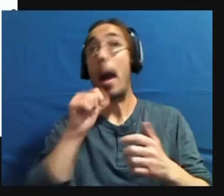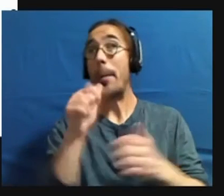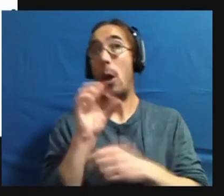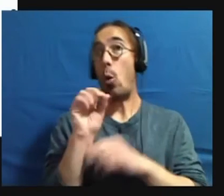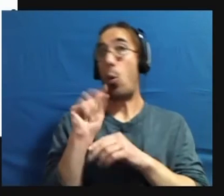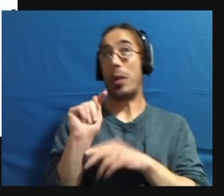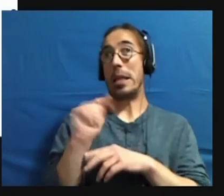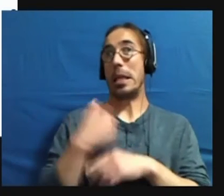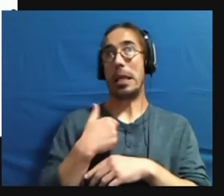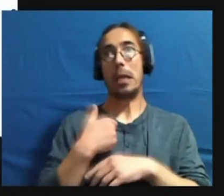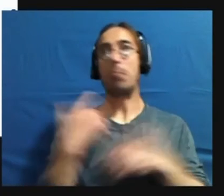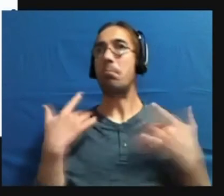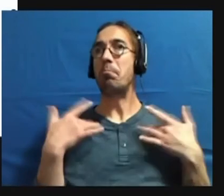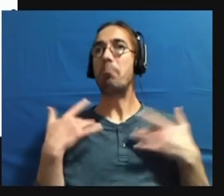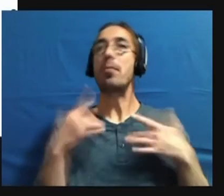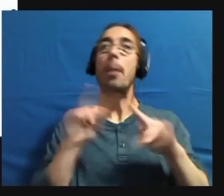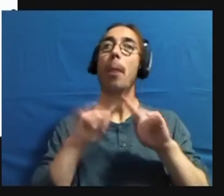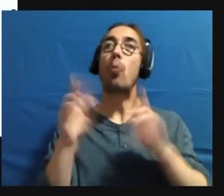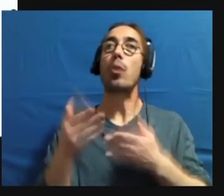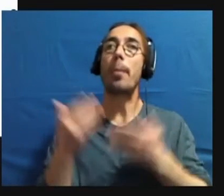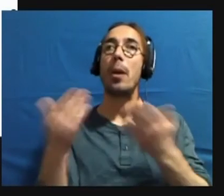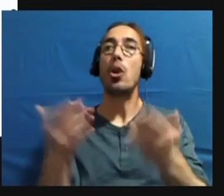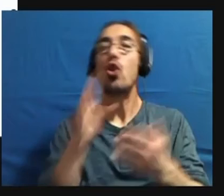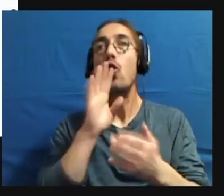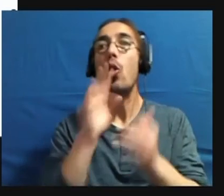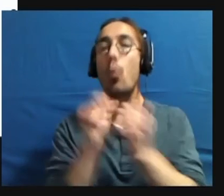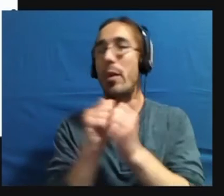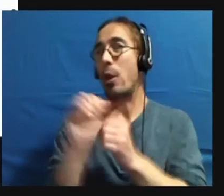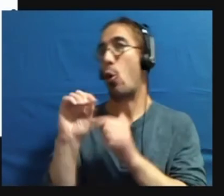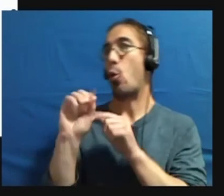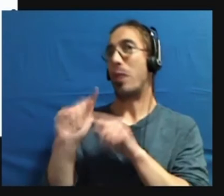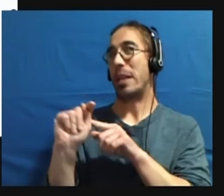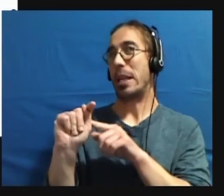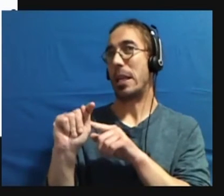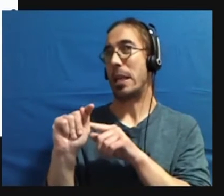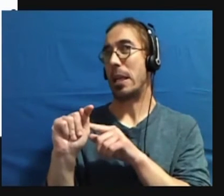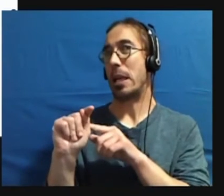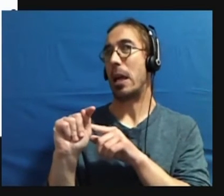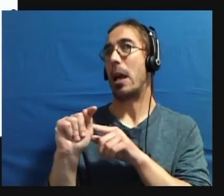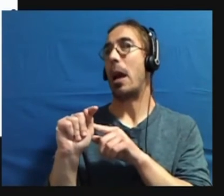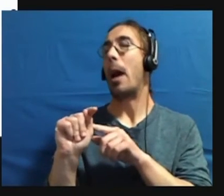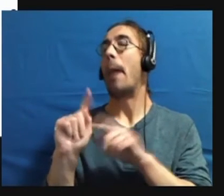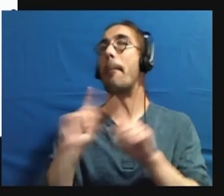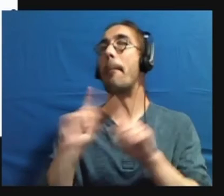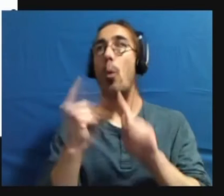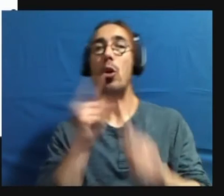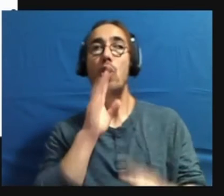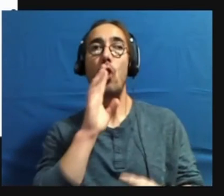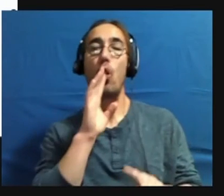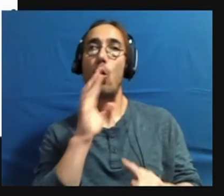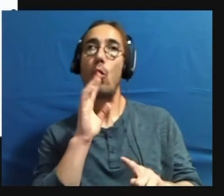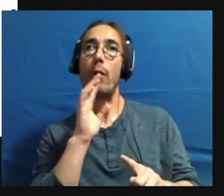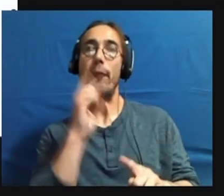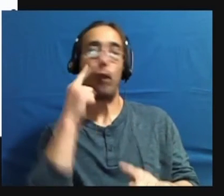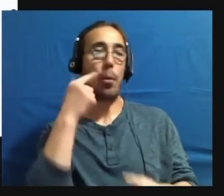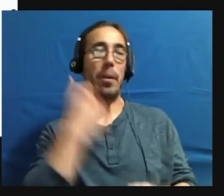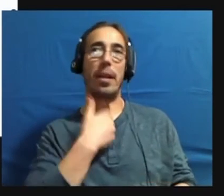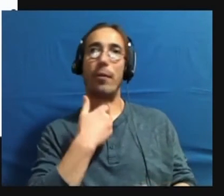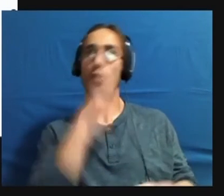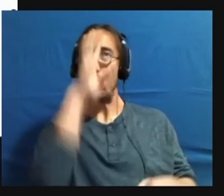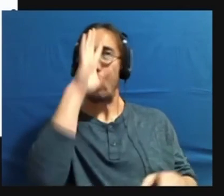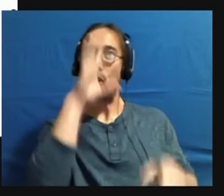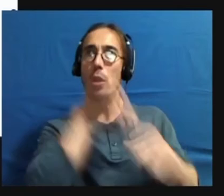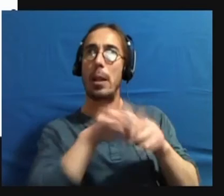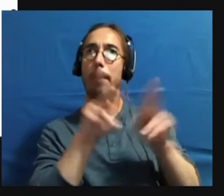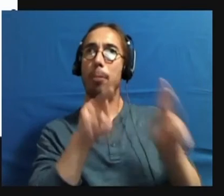so I would recommend talking to an occupational therapist. I'm speaking from my experience as an autistic person who also works